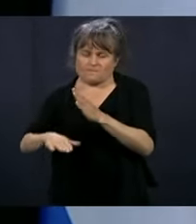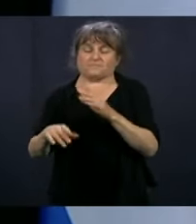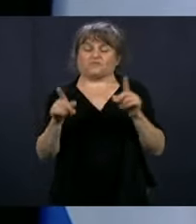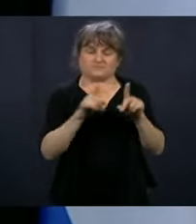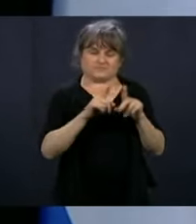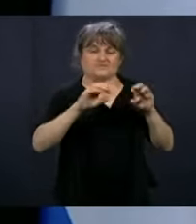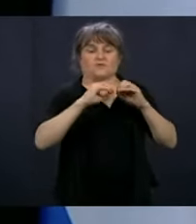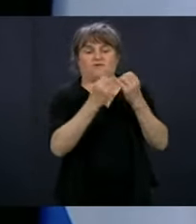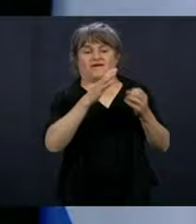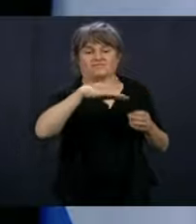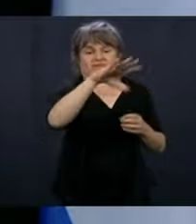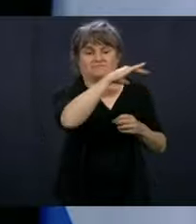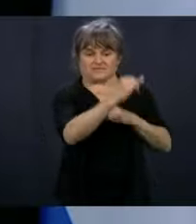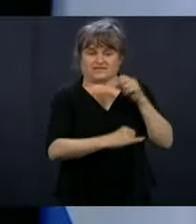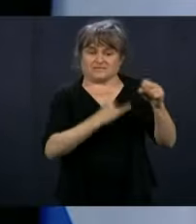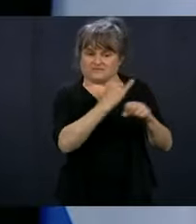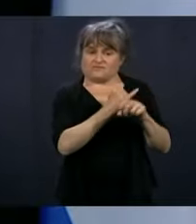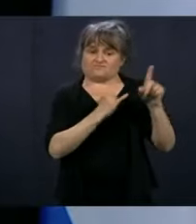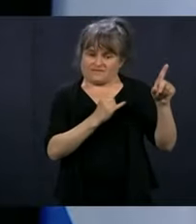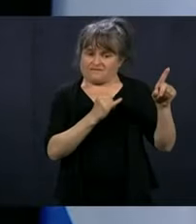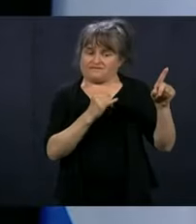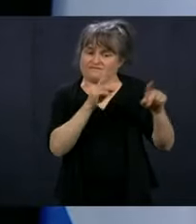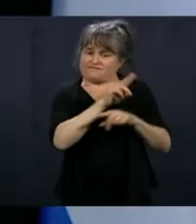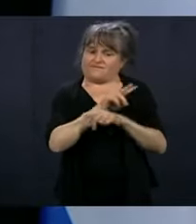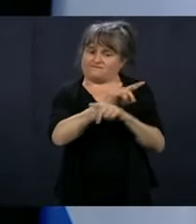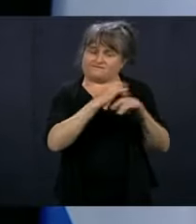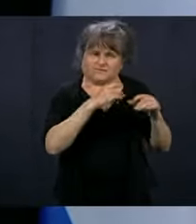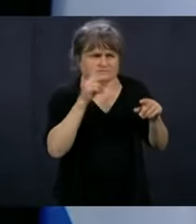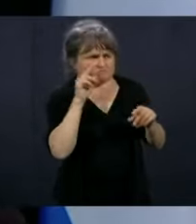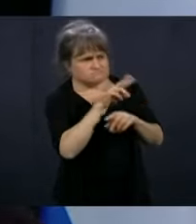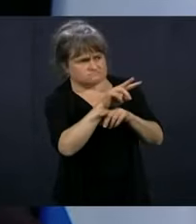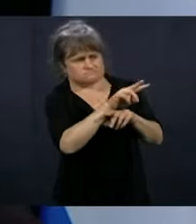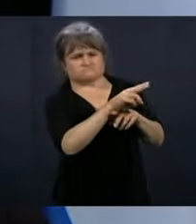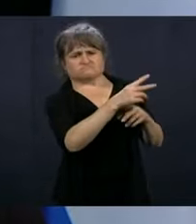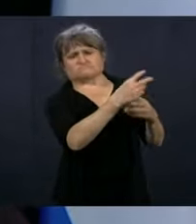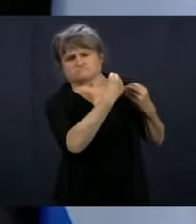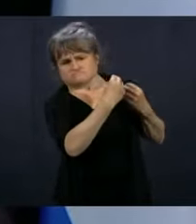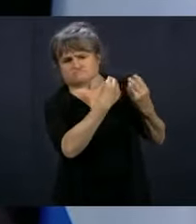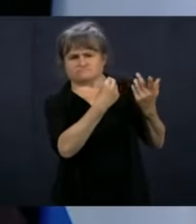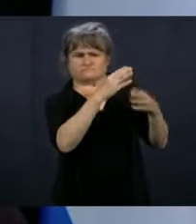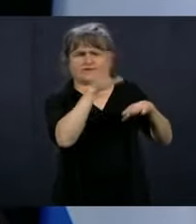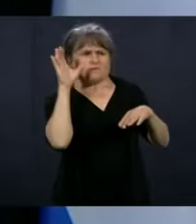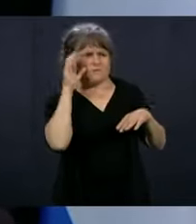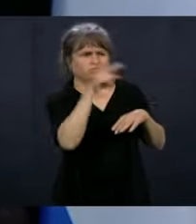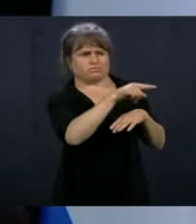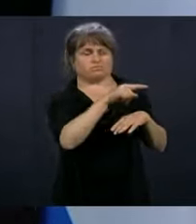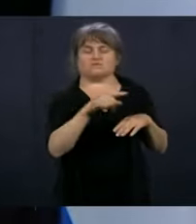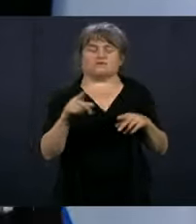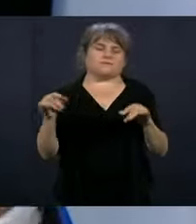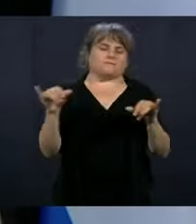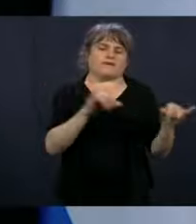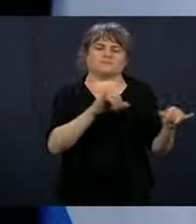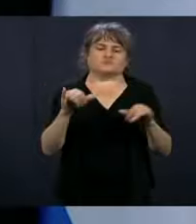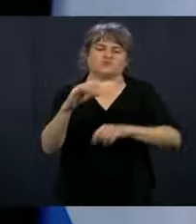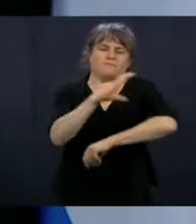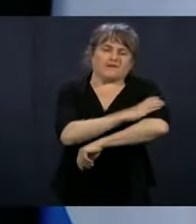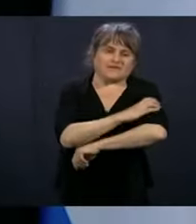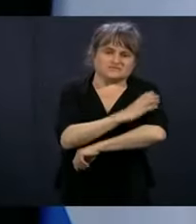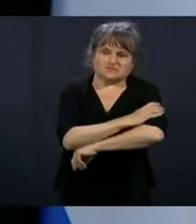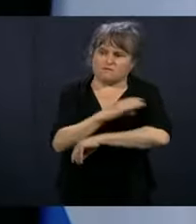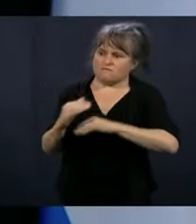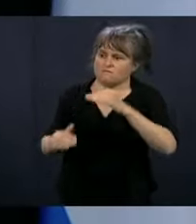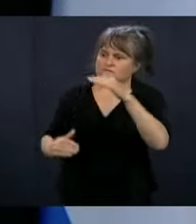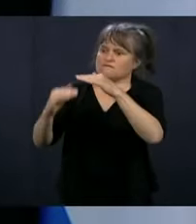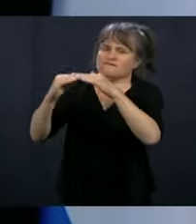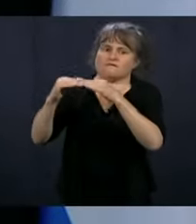taken. It's like blood pressure. When we say 140 out of 70, we can go down 120